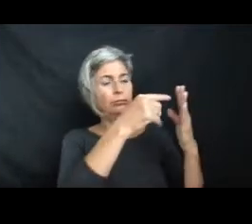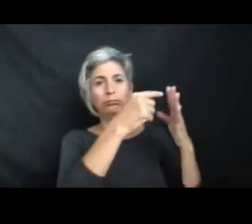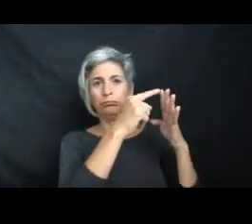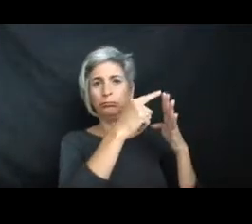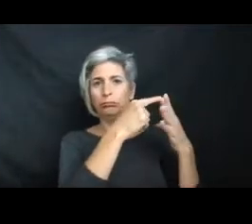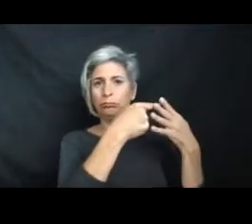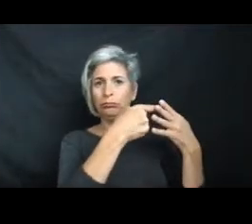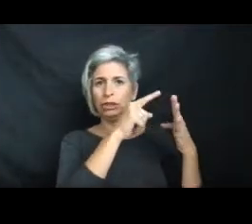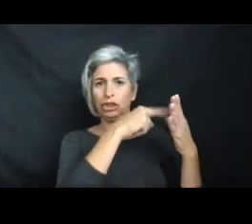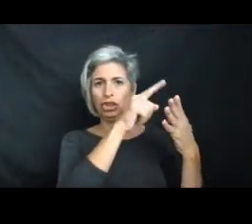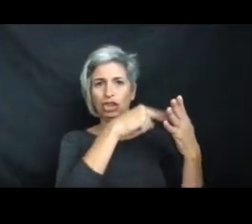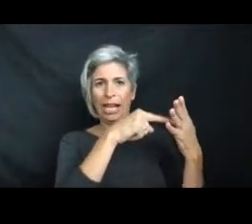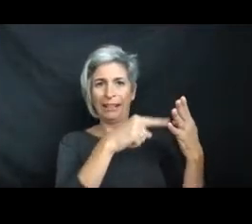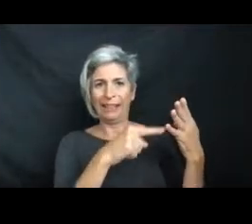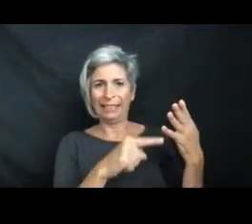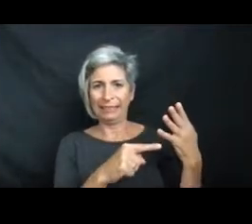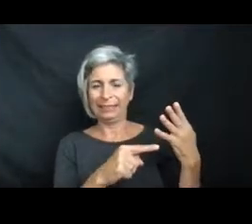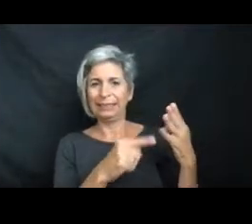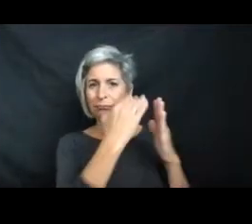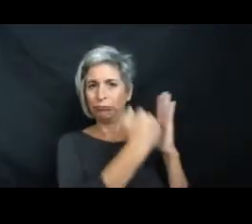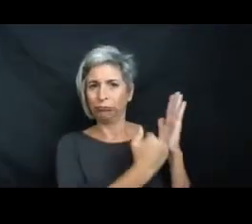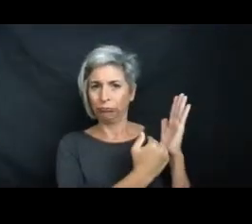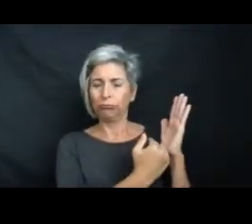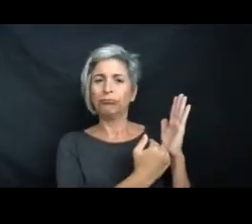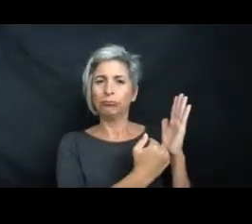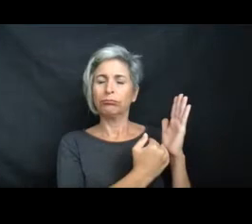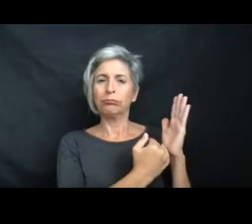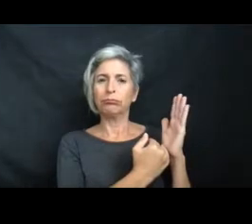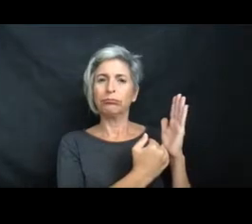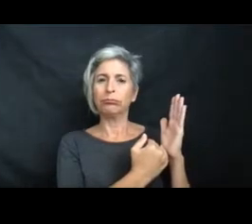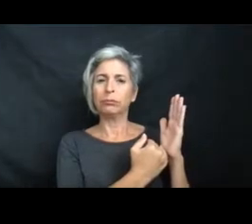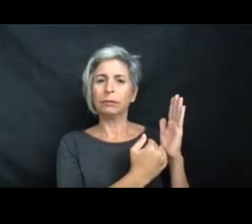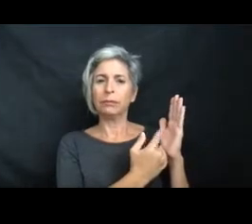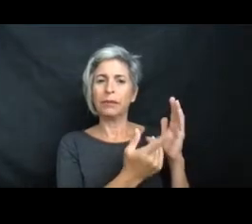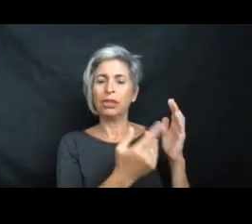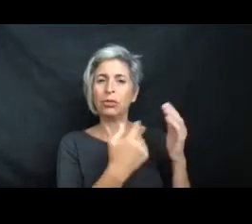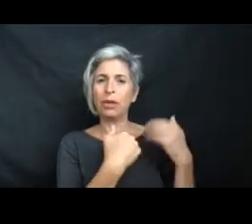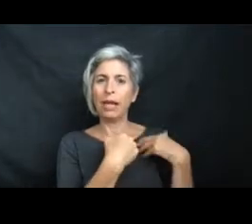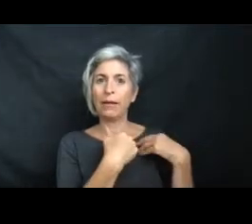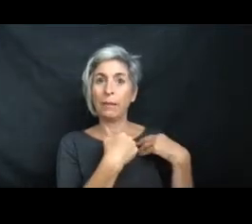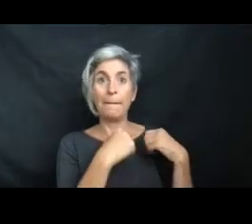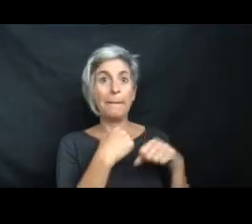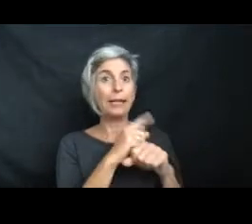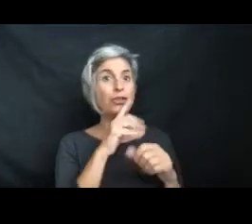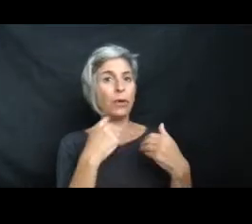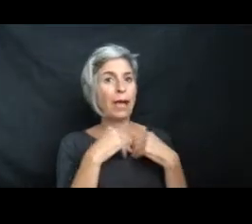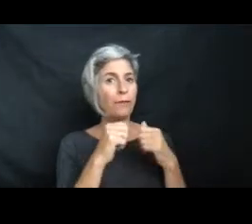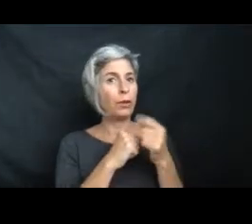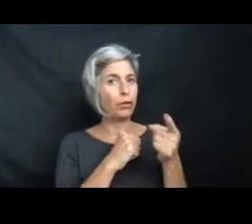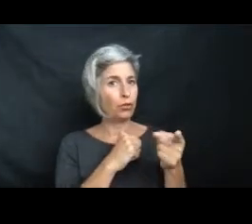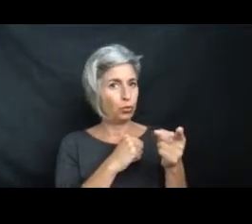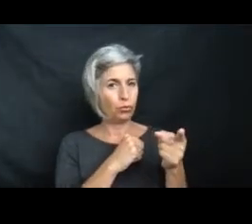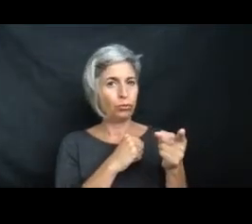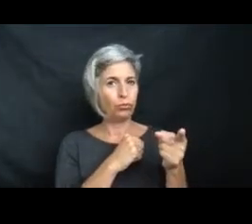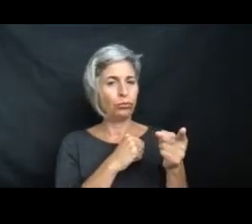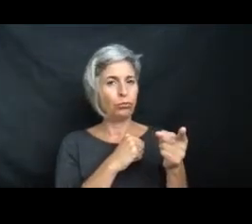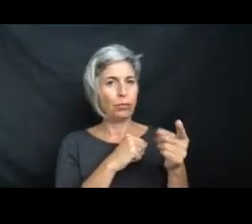here it's asking you to make sure that you have the following with you, these 3 items here. And